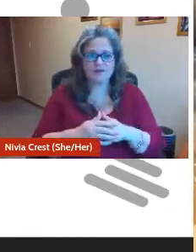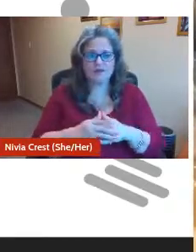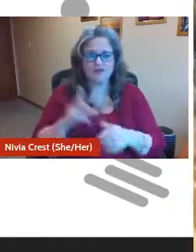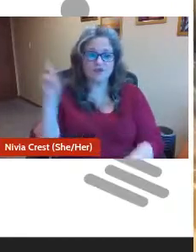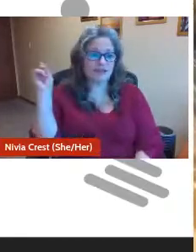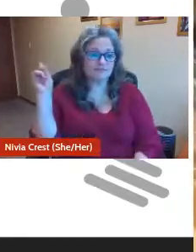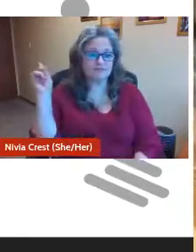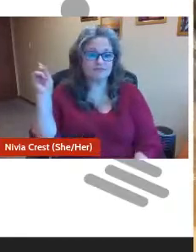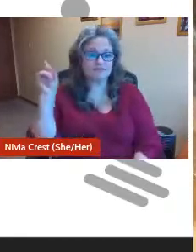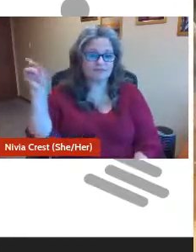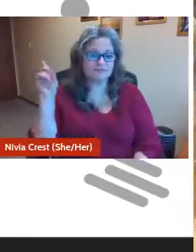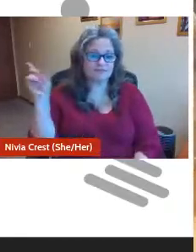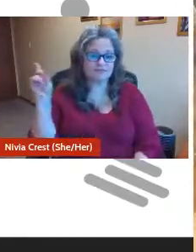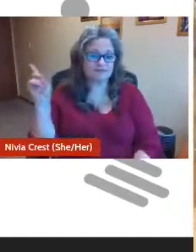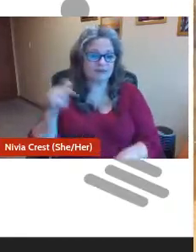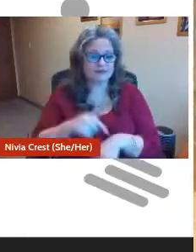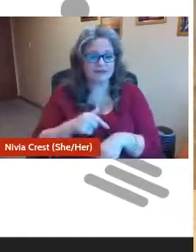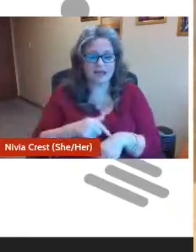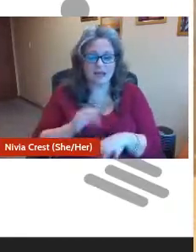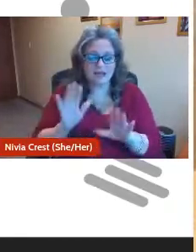Yeah, it was a tumultuous time.